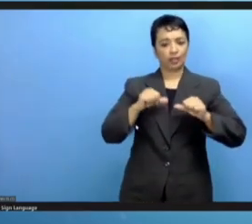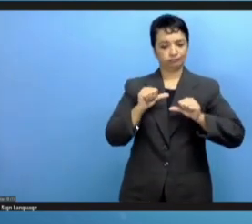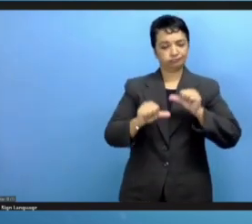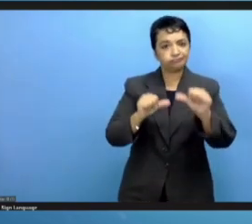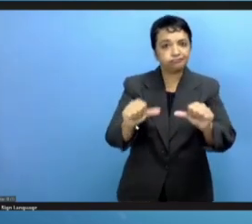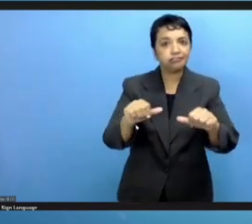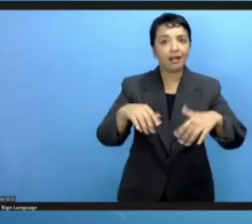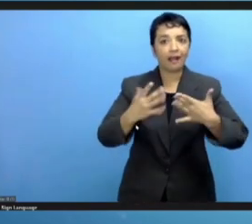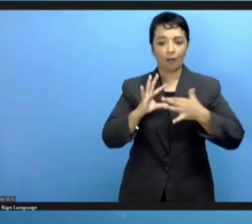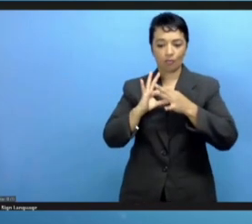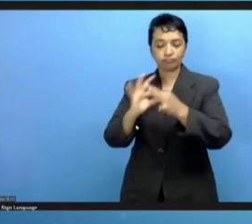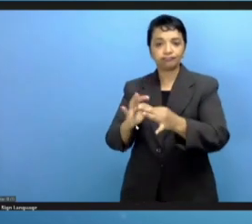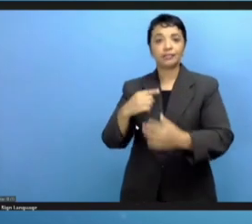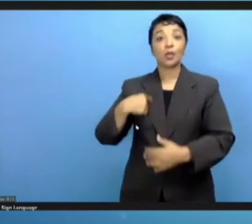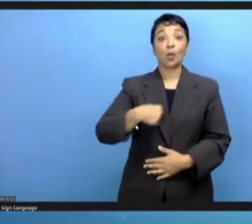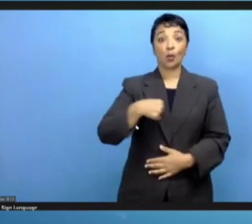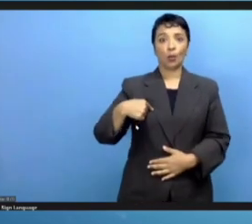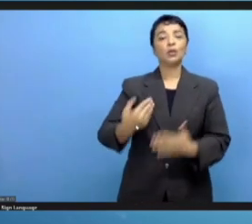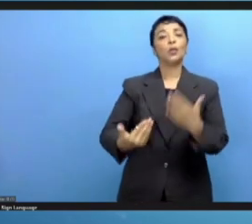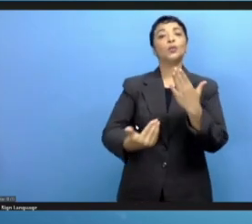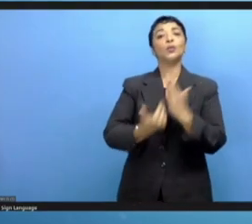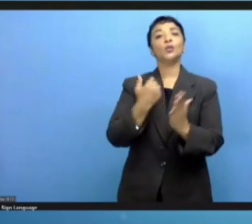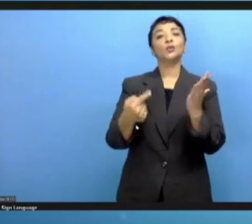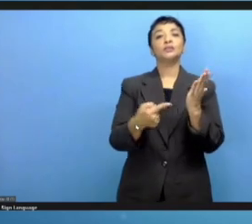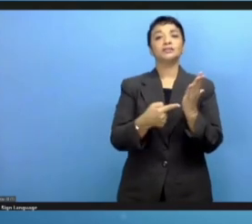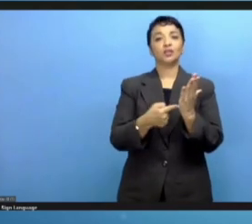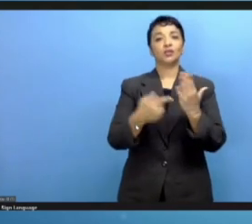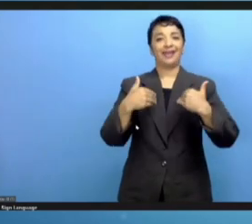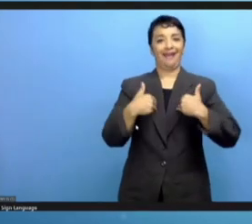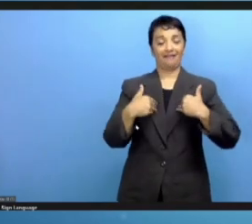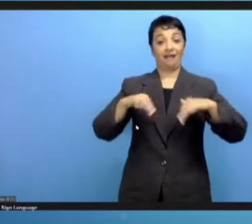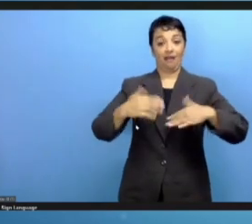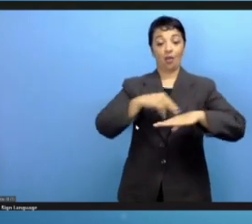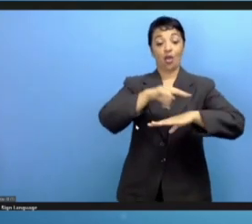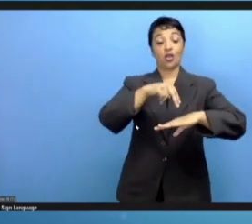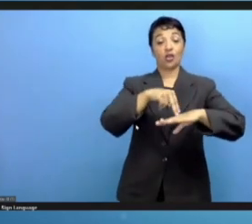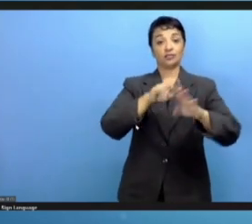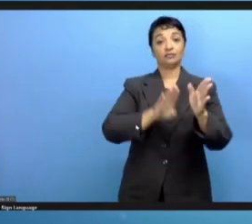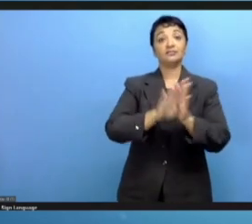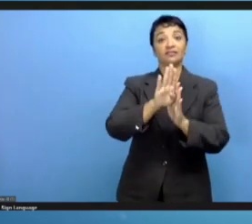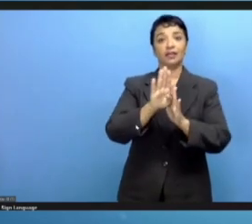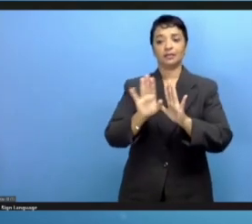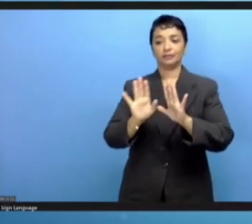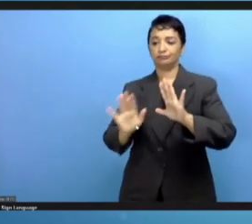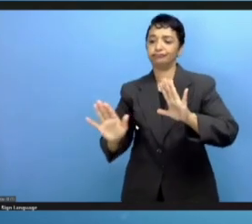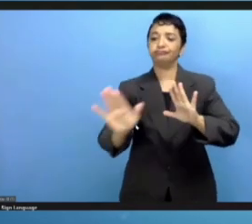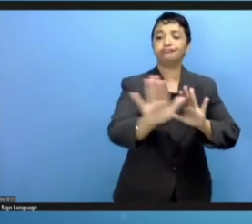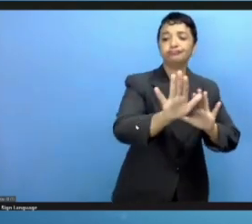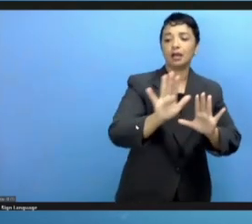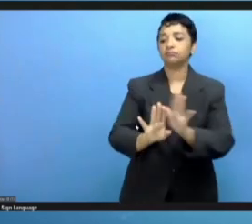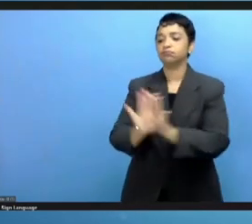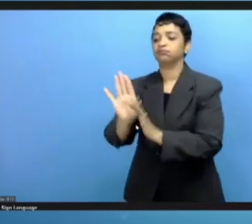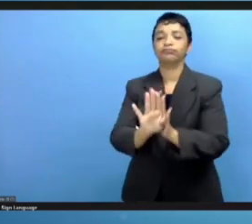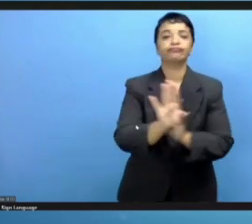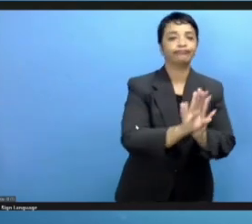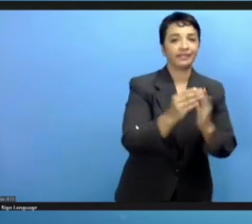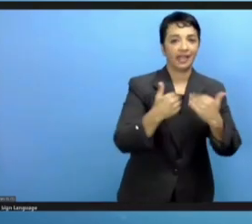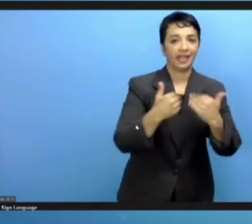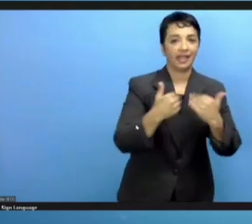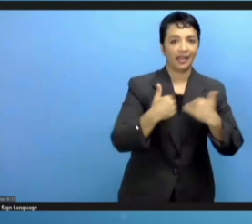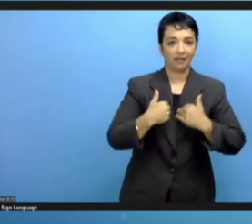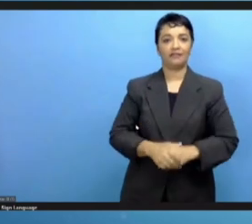use the new technology for national development in Davos. We have established an institution dedicated